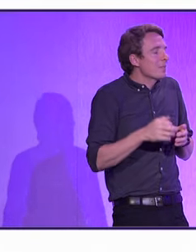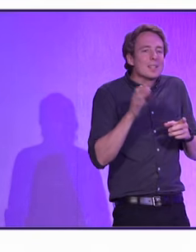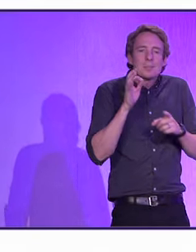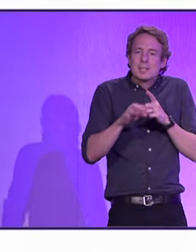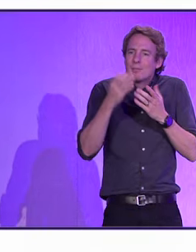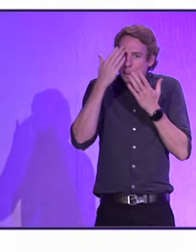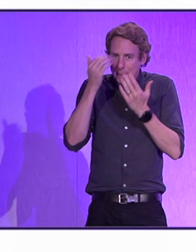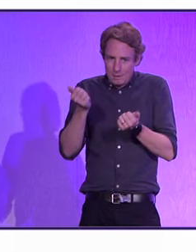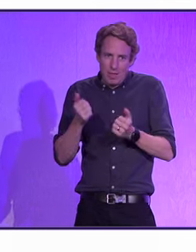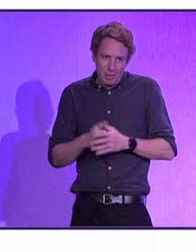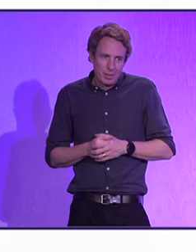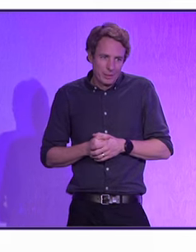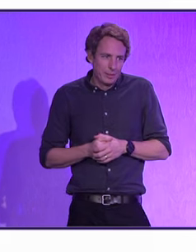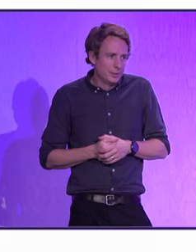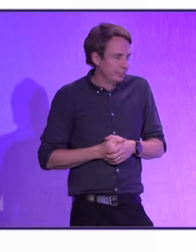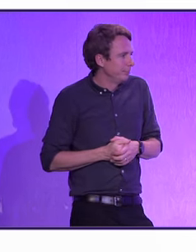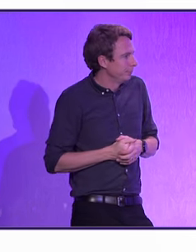specifically mental health.